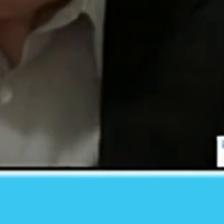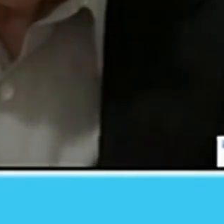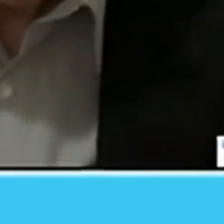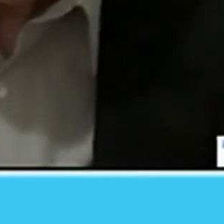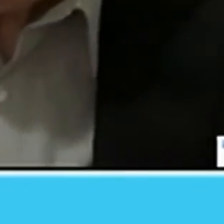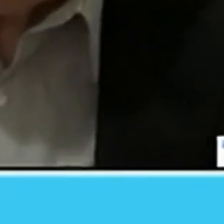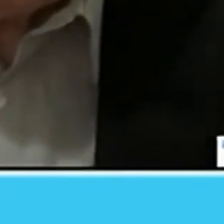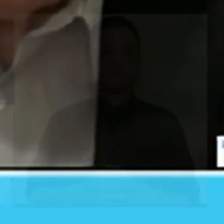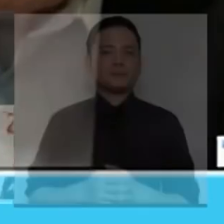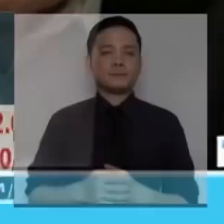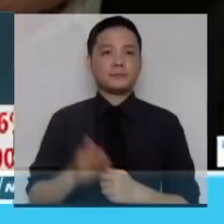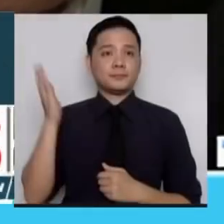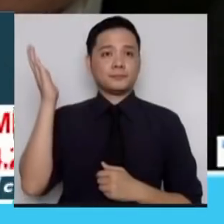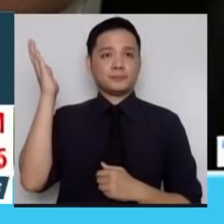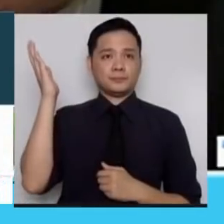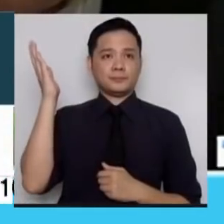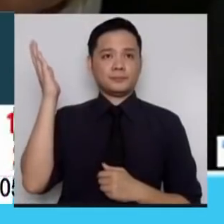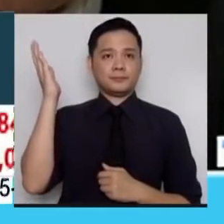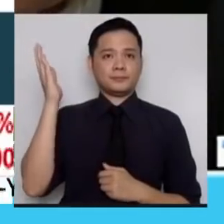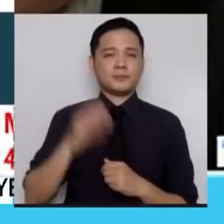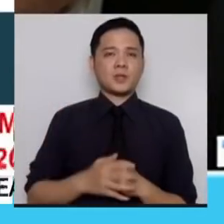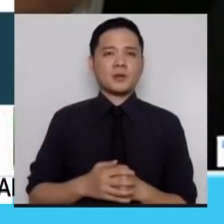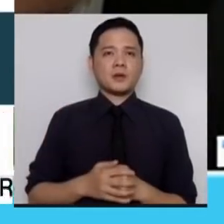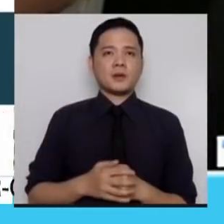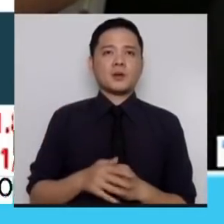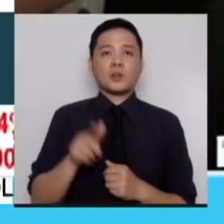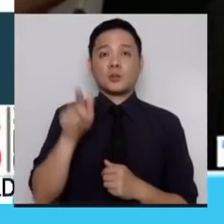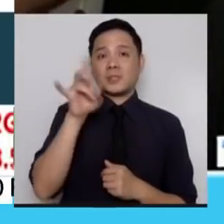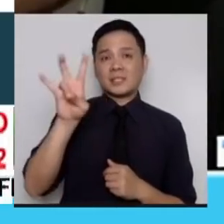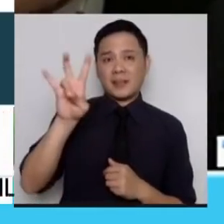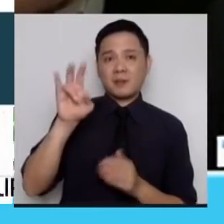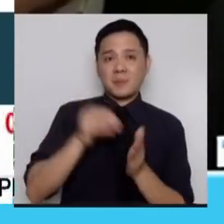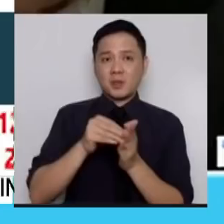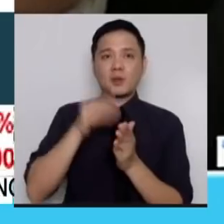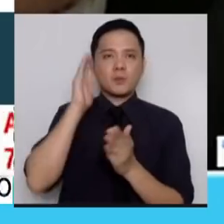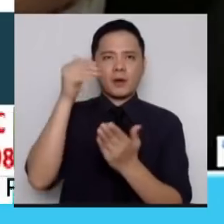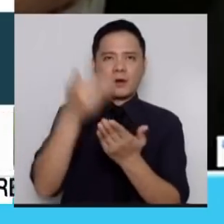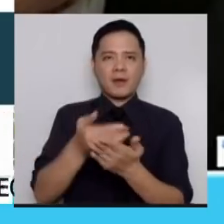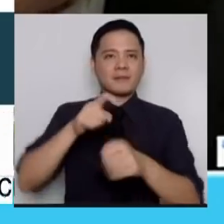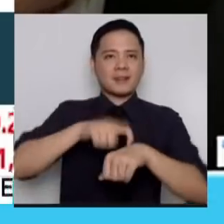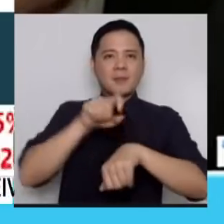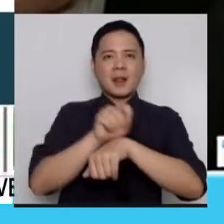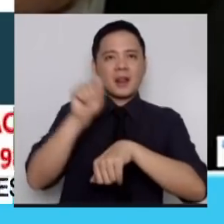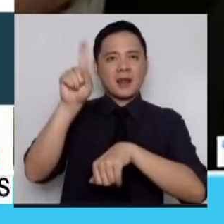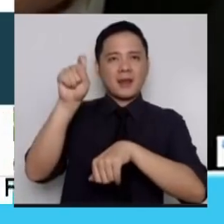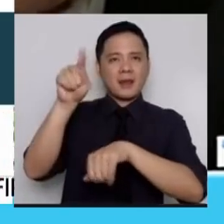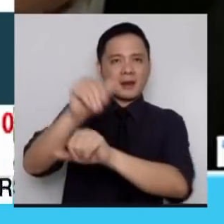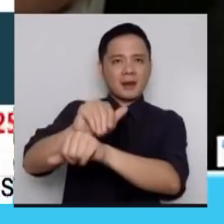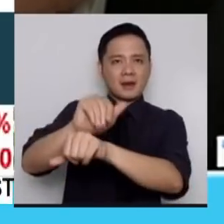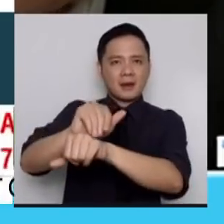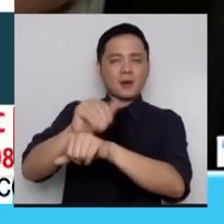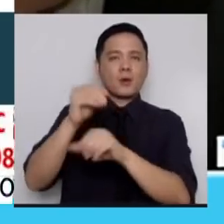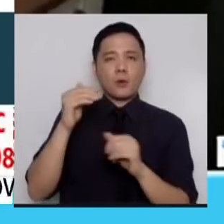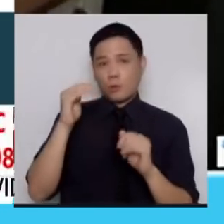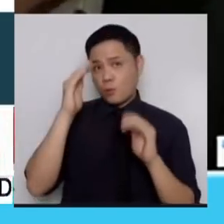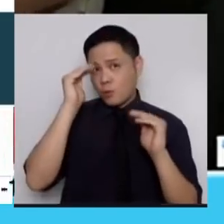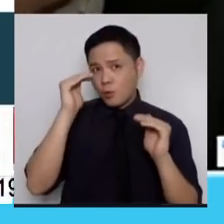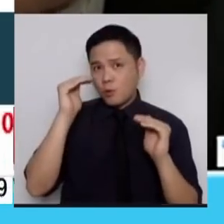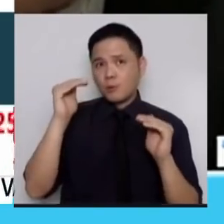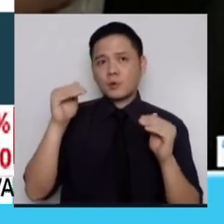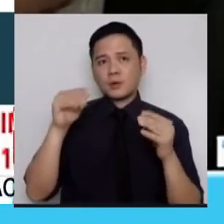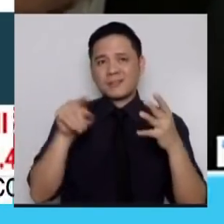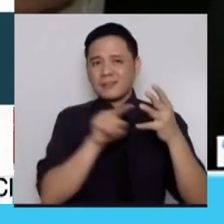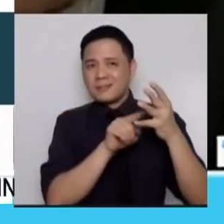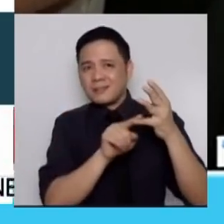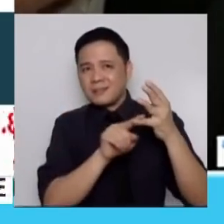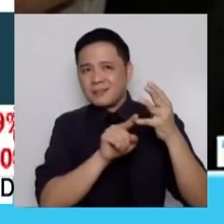Definitely 27 dadating dyan. 11 o'clock ng gabi. Wow. Ang dating dyan. So hopefully the week of the 28th, tuloy-tuloy